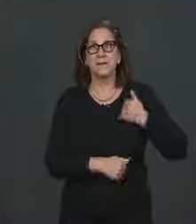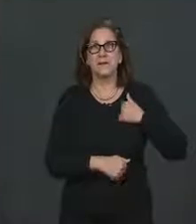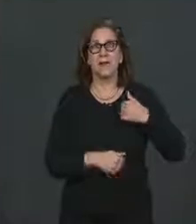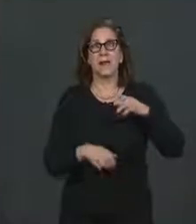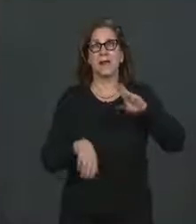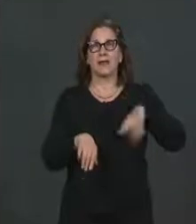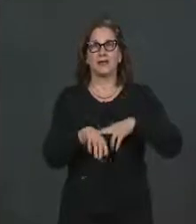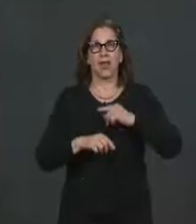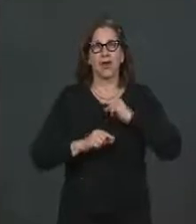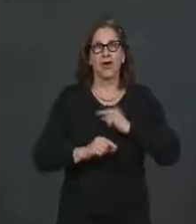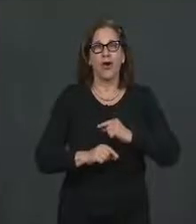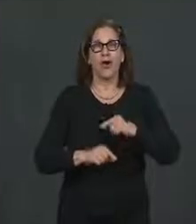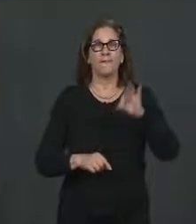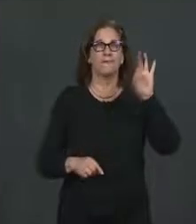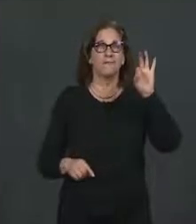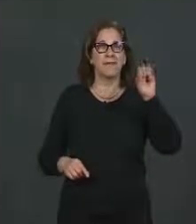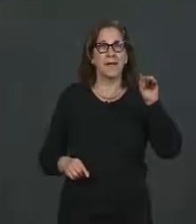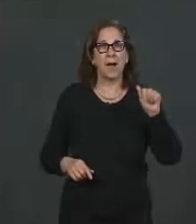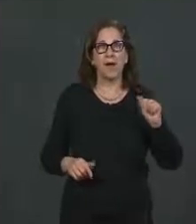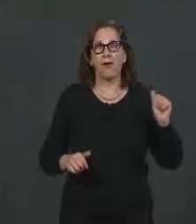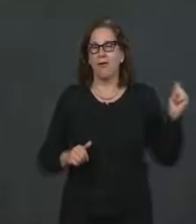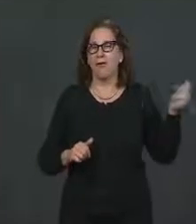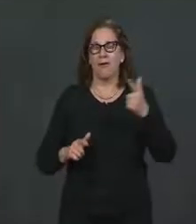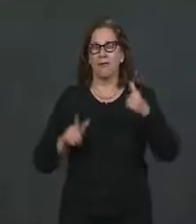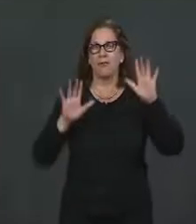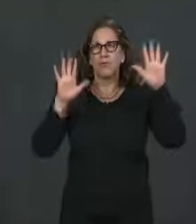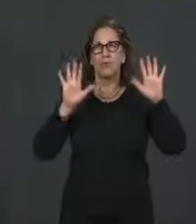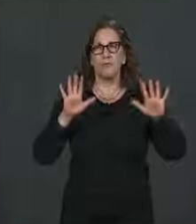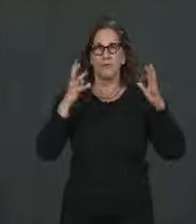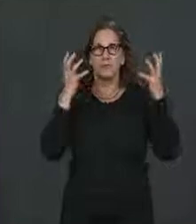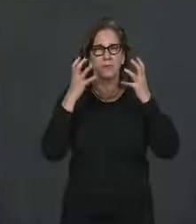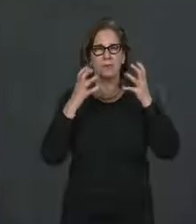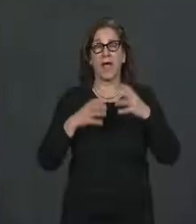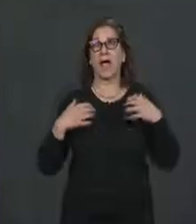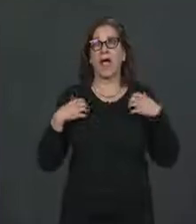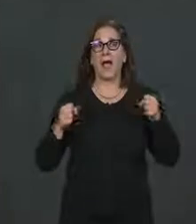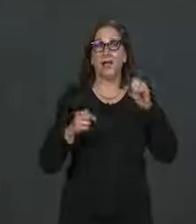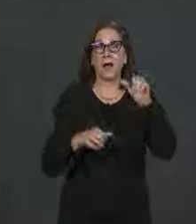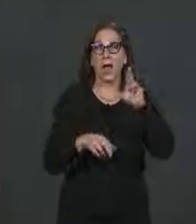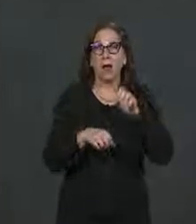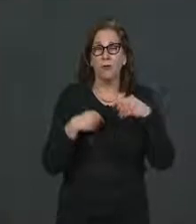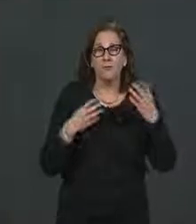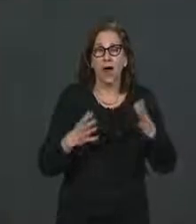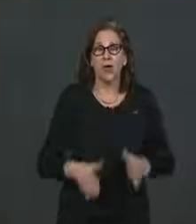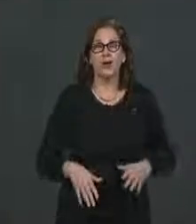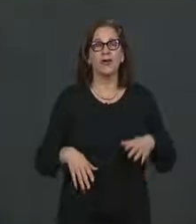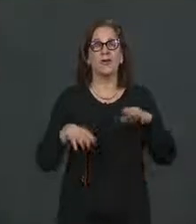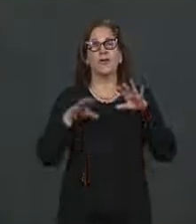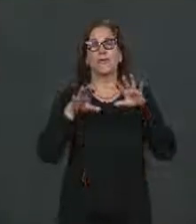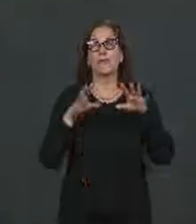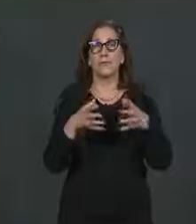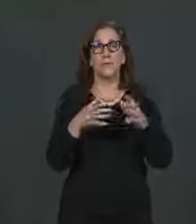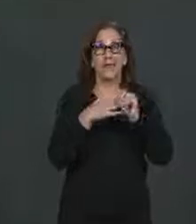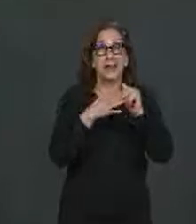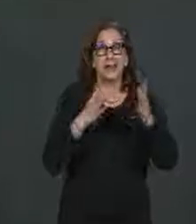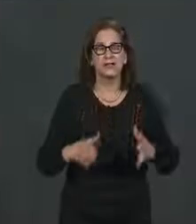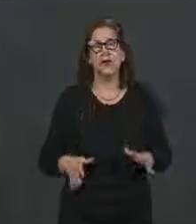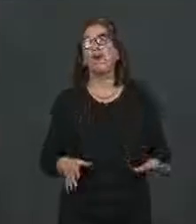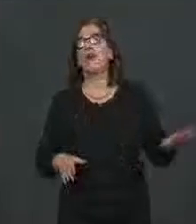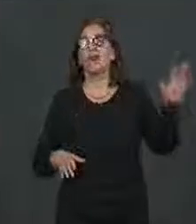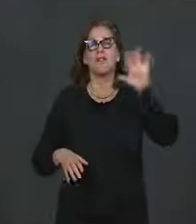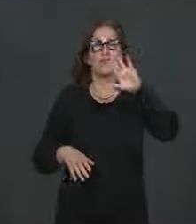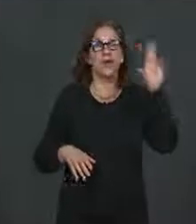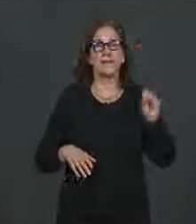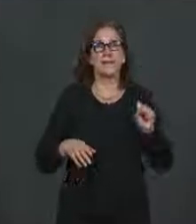have all been incredible. Healthcare providers, community leaders from all walks of life. So many